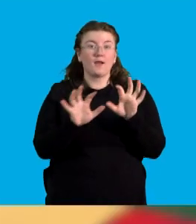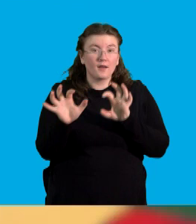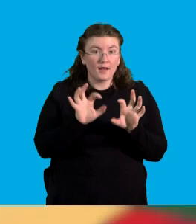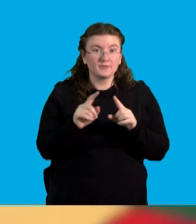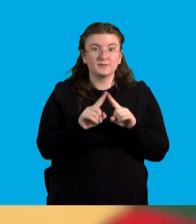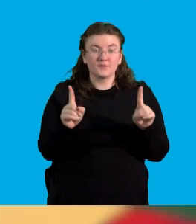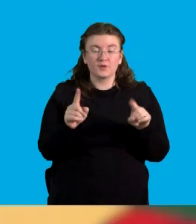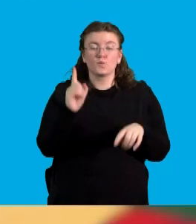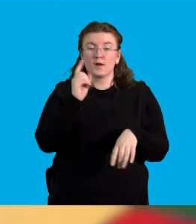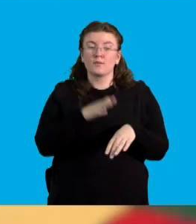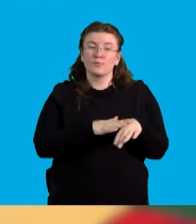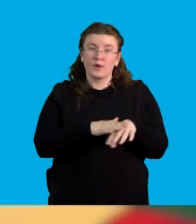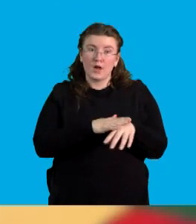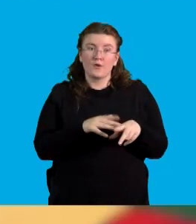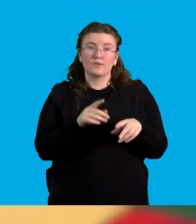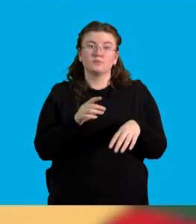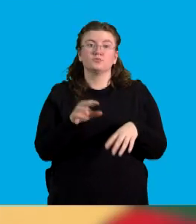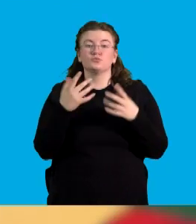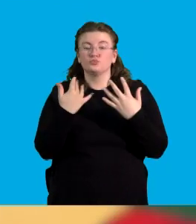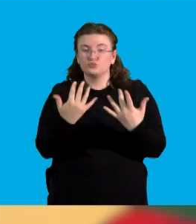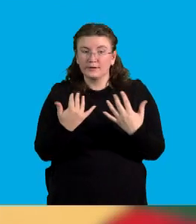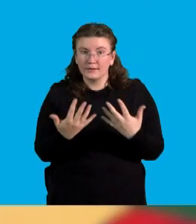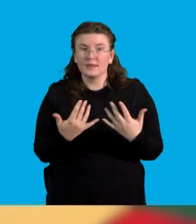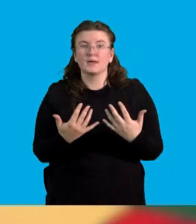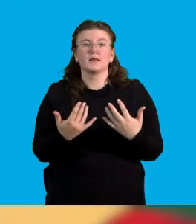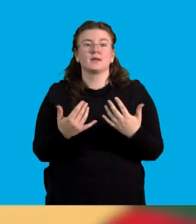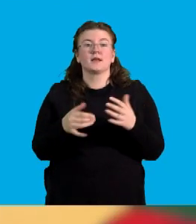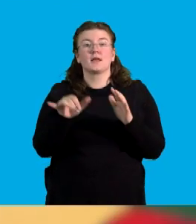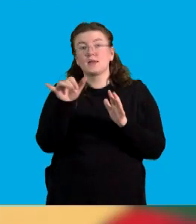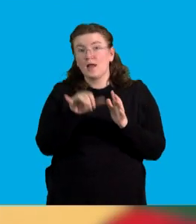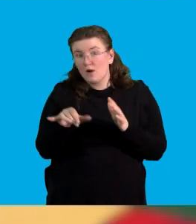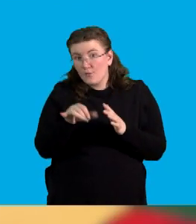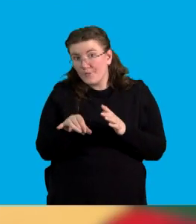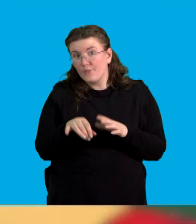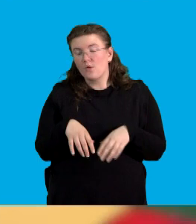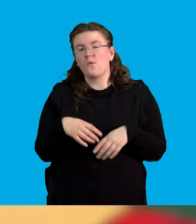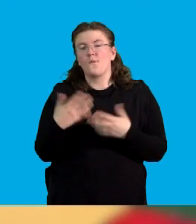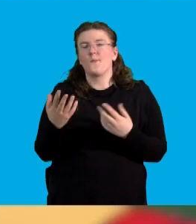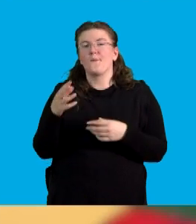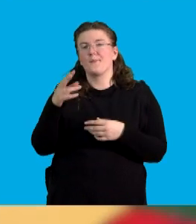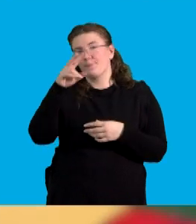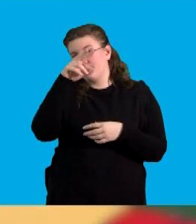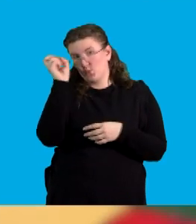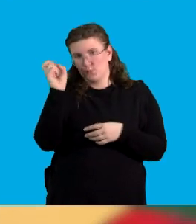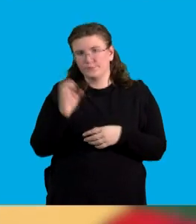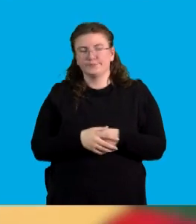coding. One is brown, the other one is green, and the other one can either be green or yellow, and